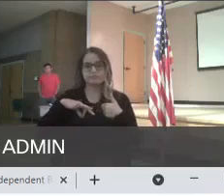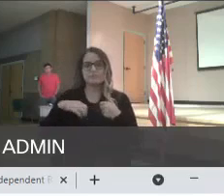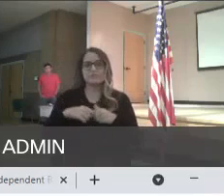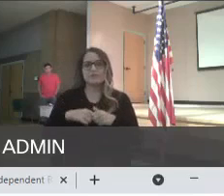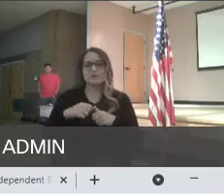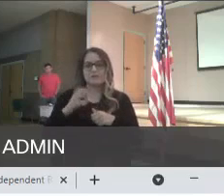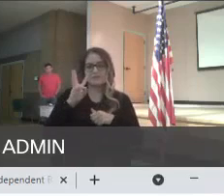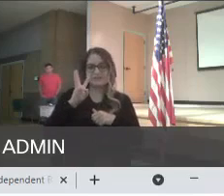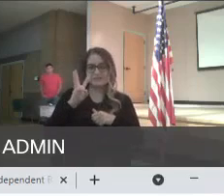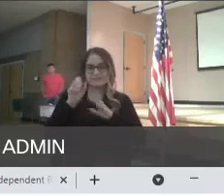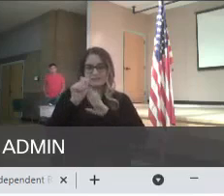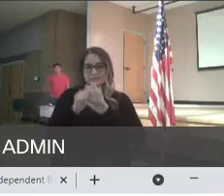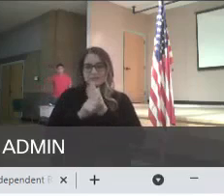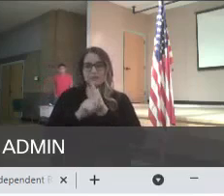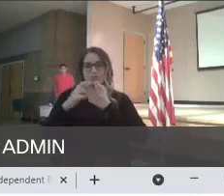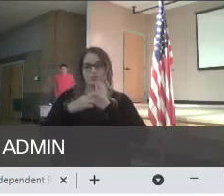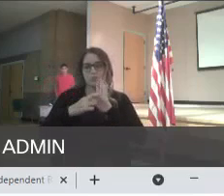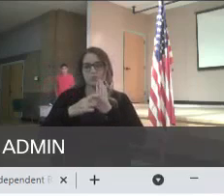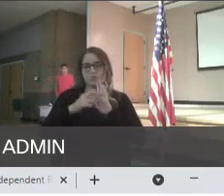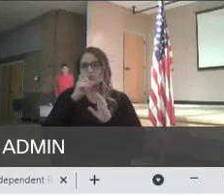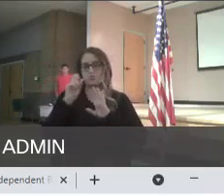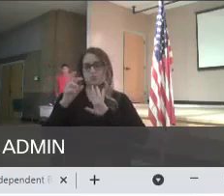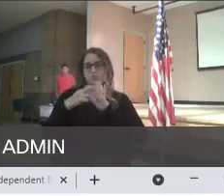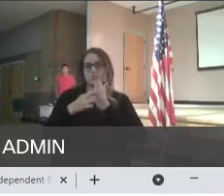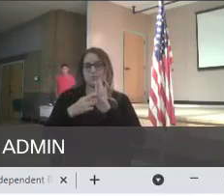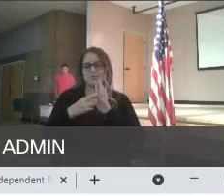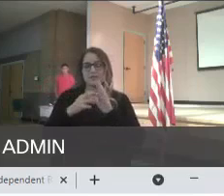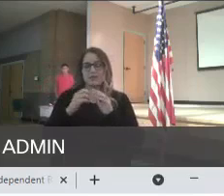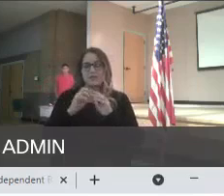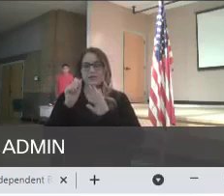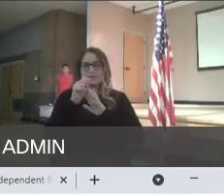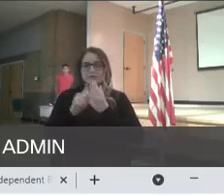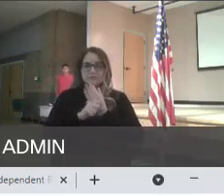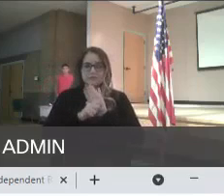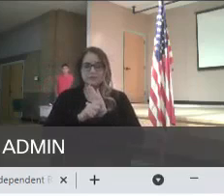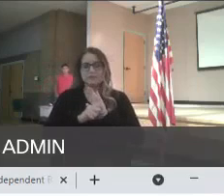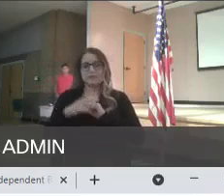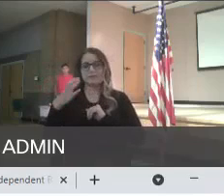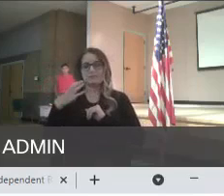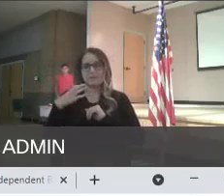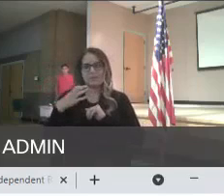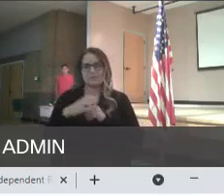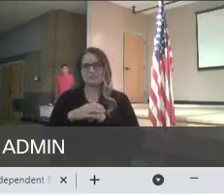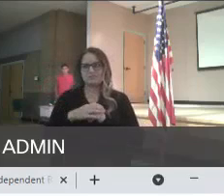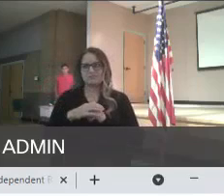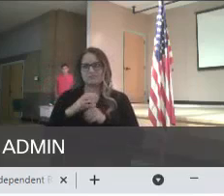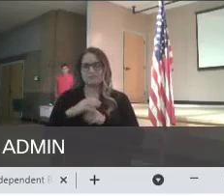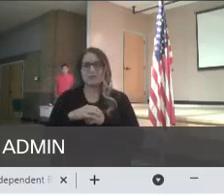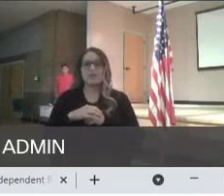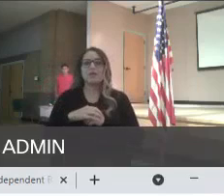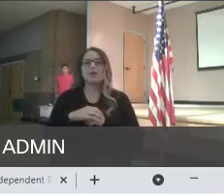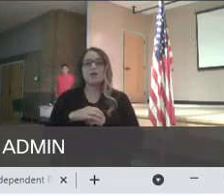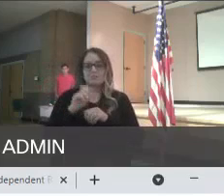have six state representatives who represent us at the state capitol and our particular needs in the